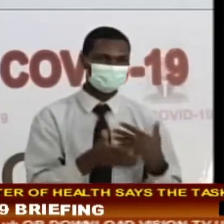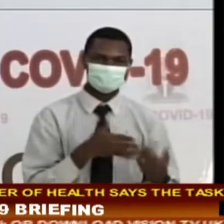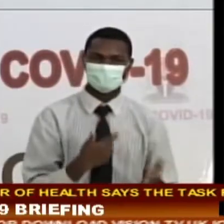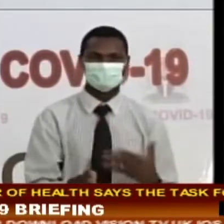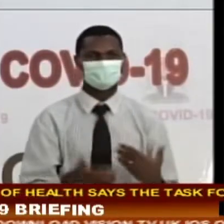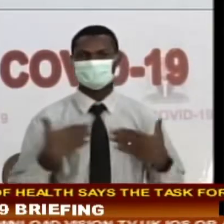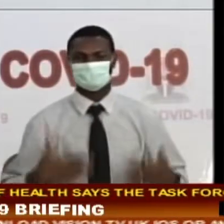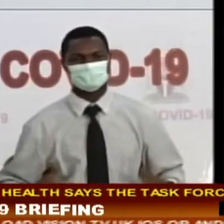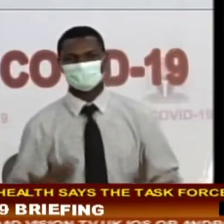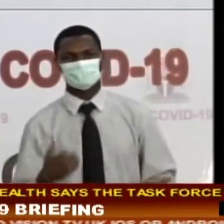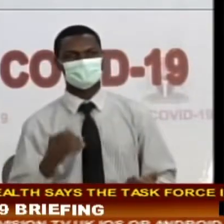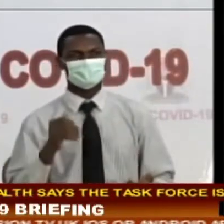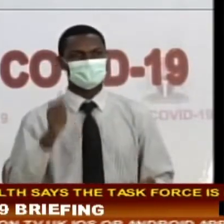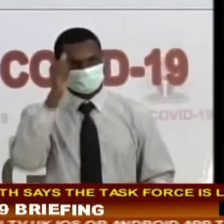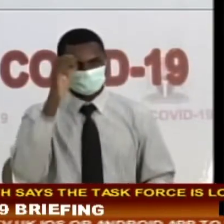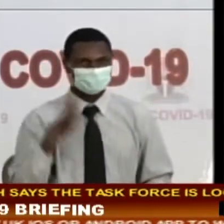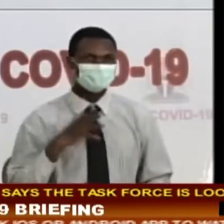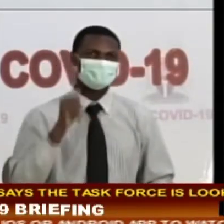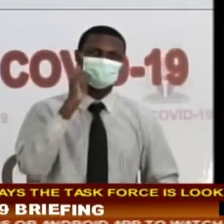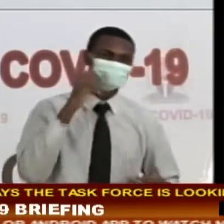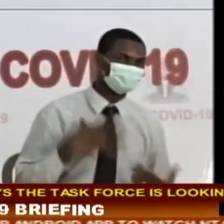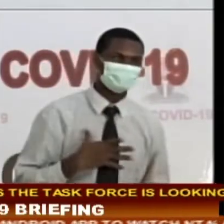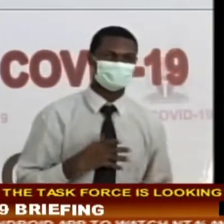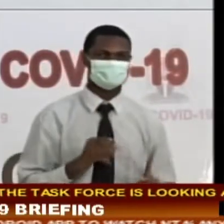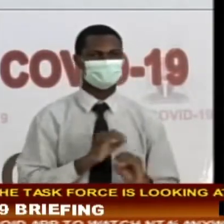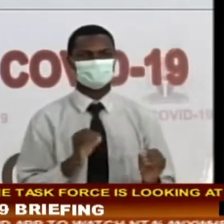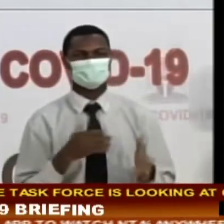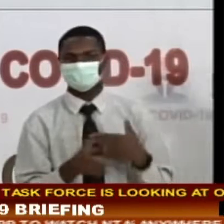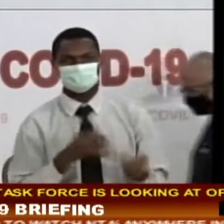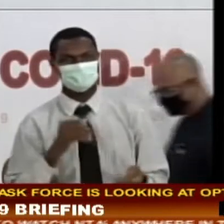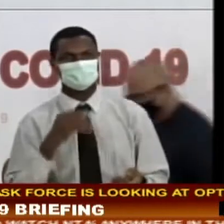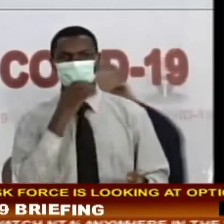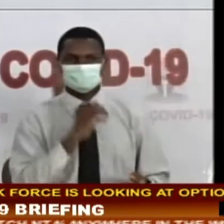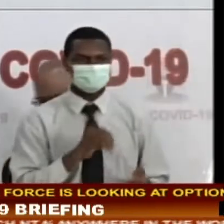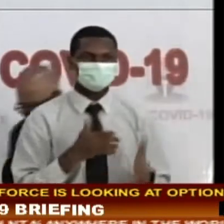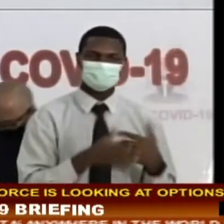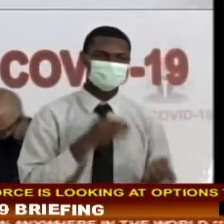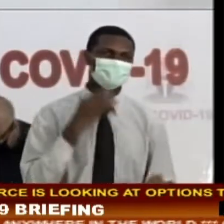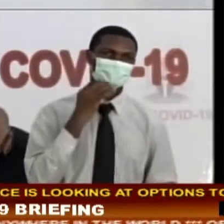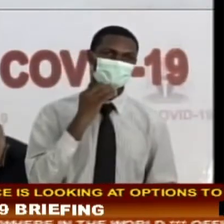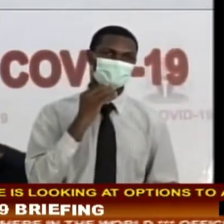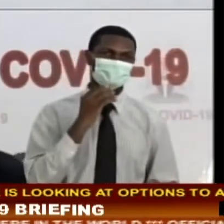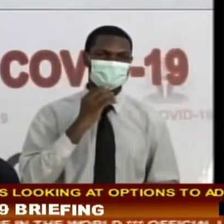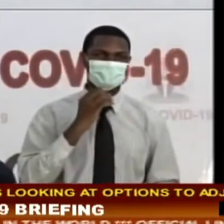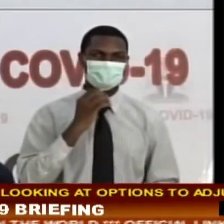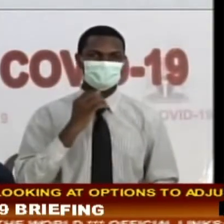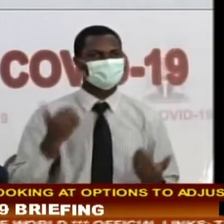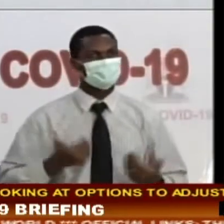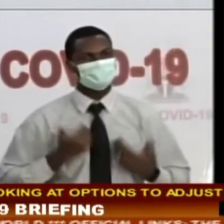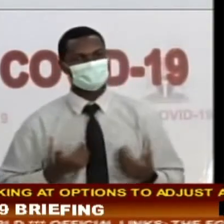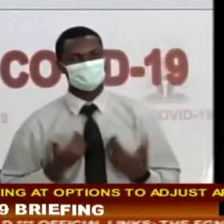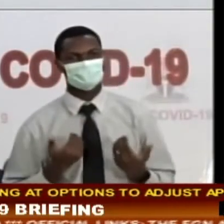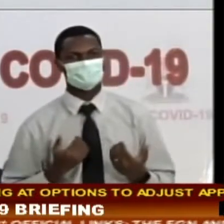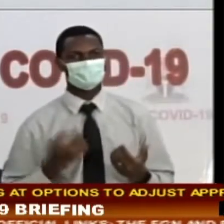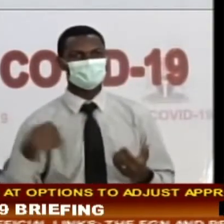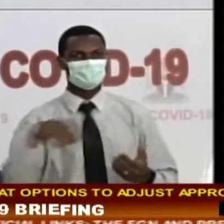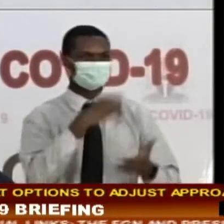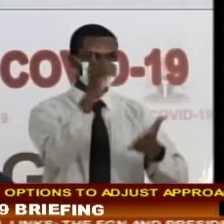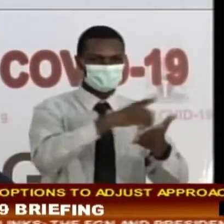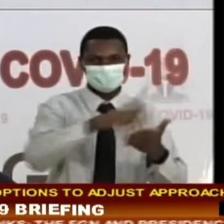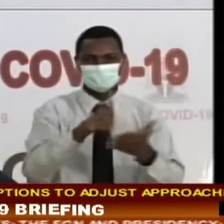age or Geographic location we must also stop stigmatization of people with covid